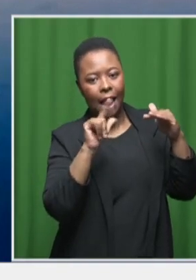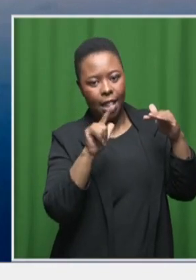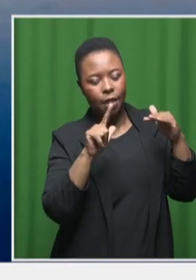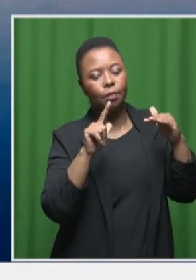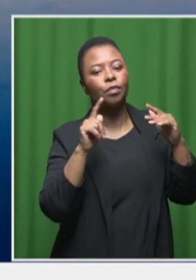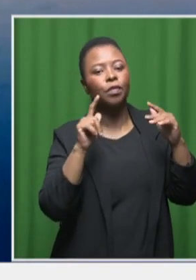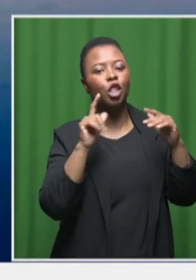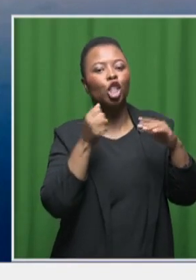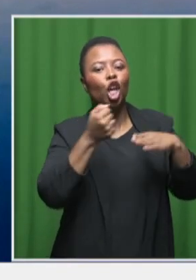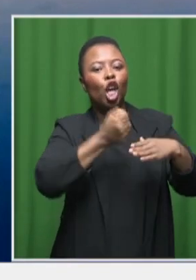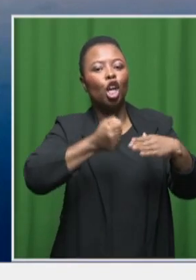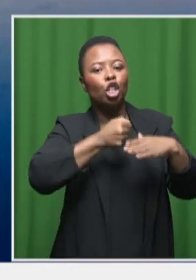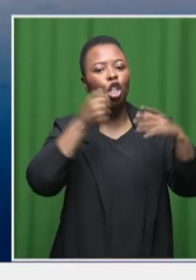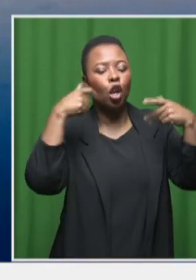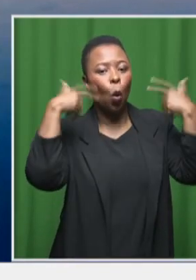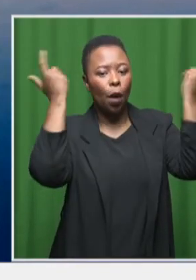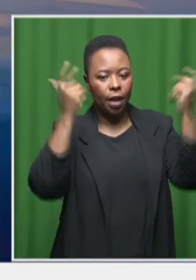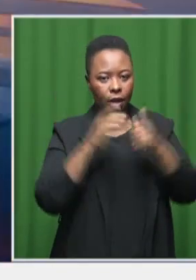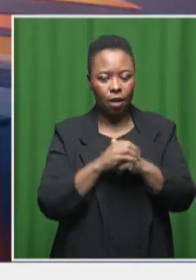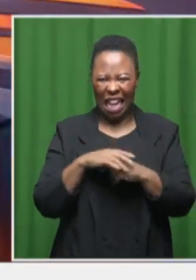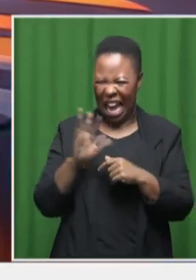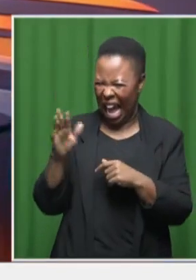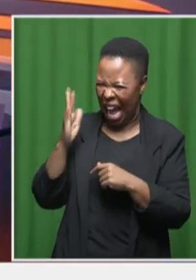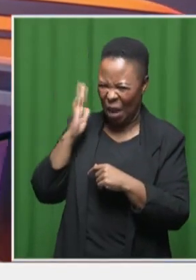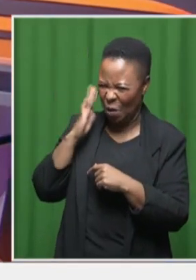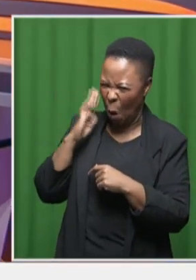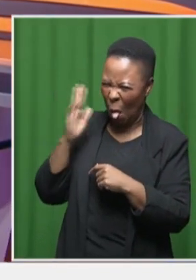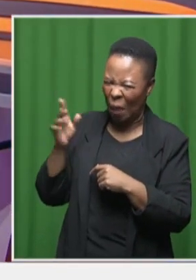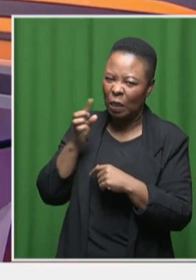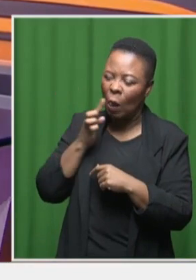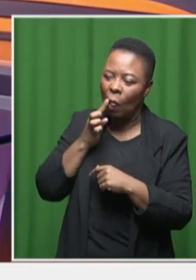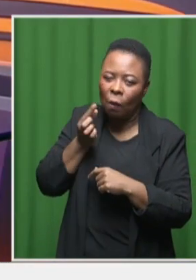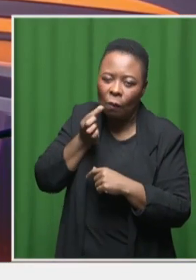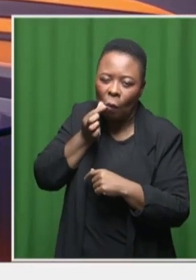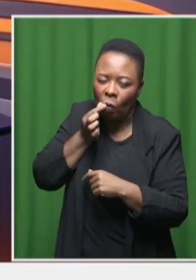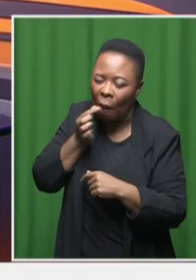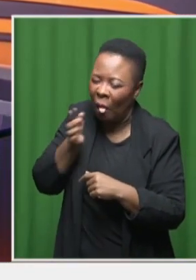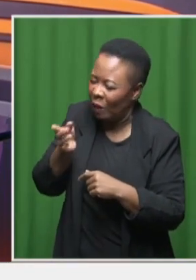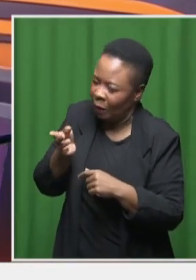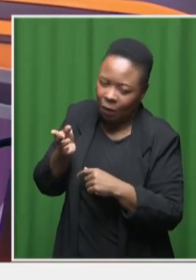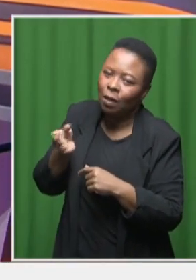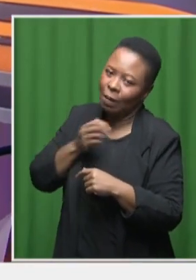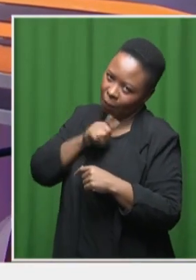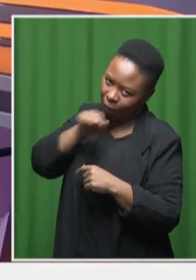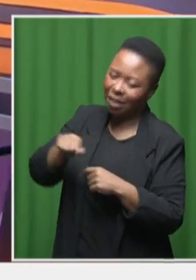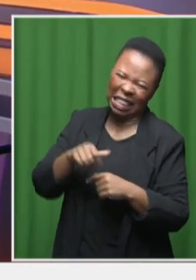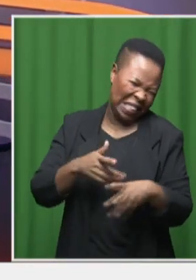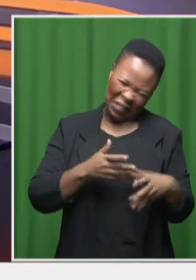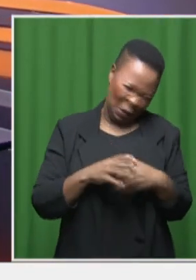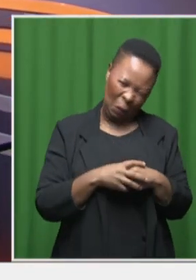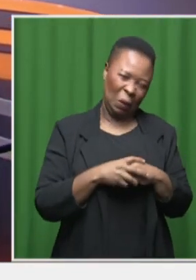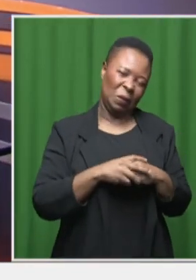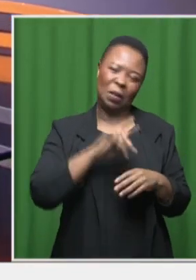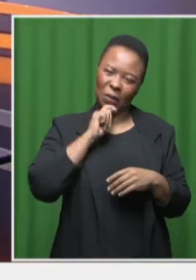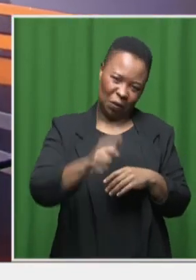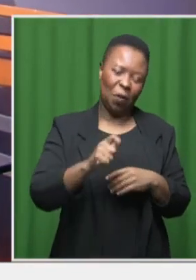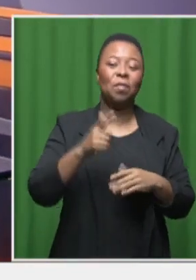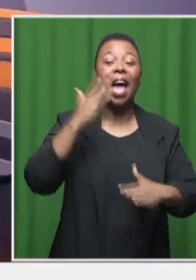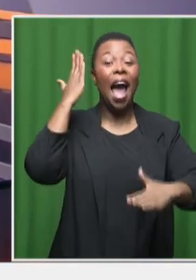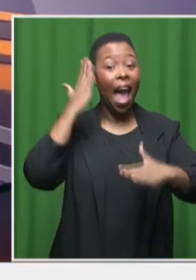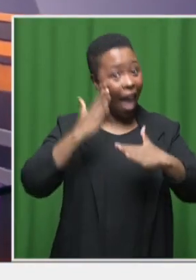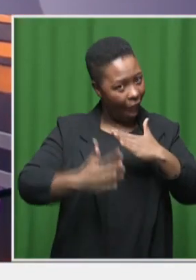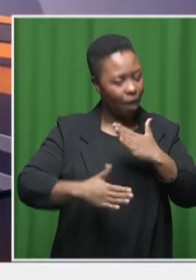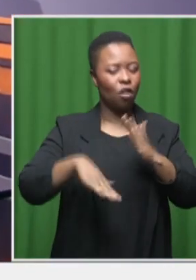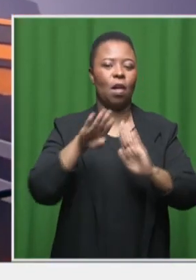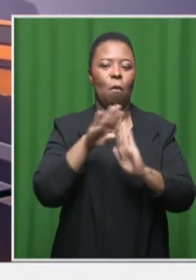right. Okay, we have to. I know you're dying because of he has a sugar. Of the sugar. Okay, we have come to the end of the program. Thank you so much